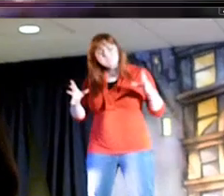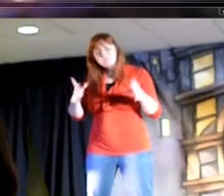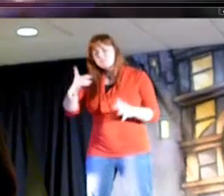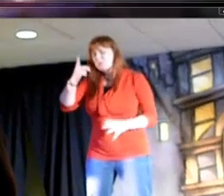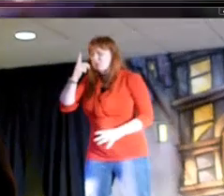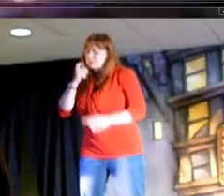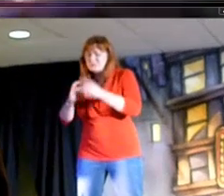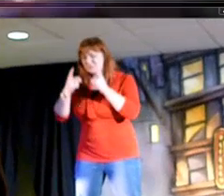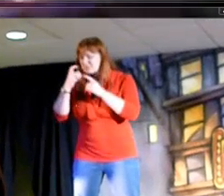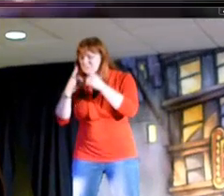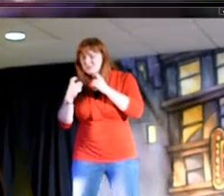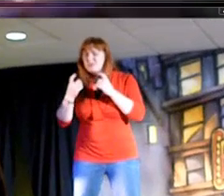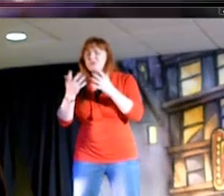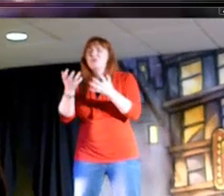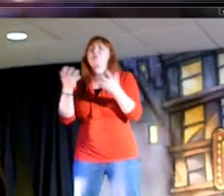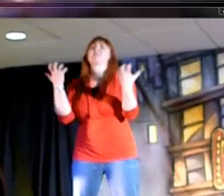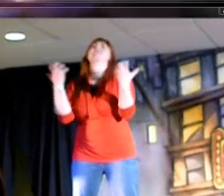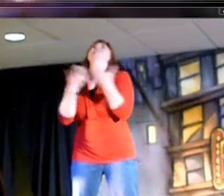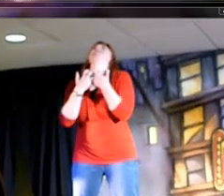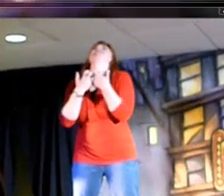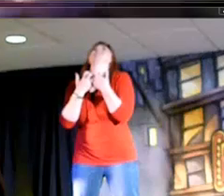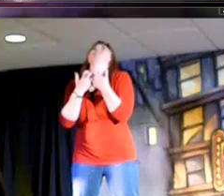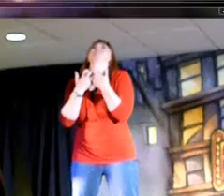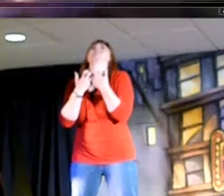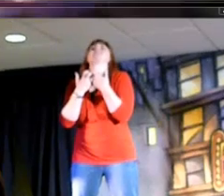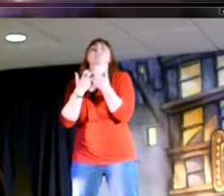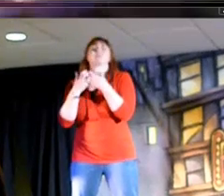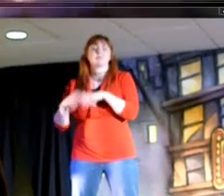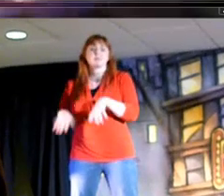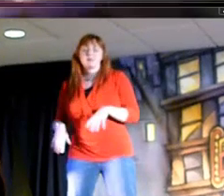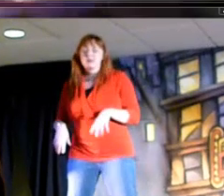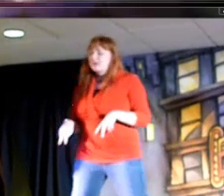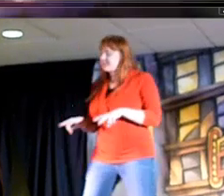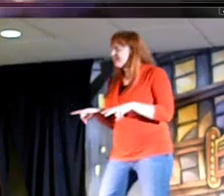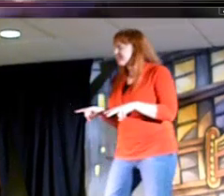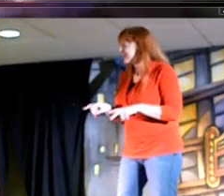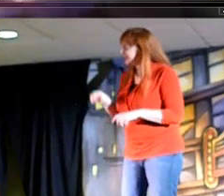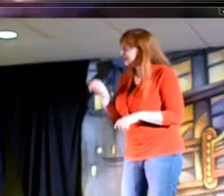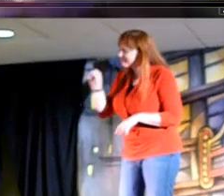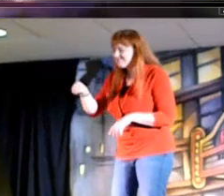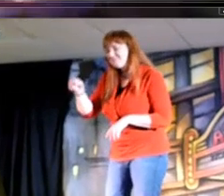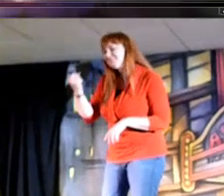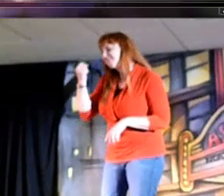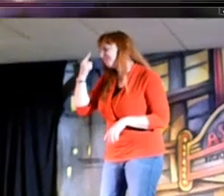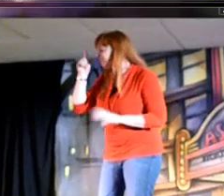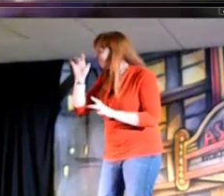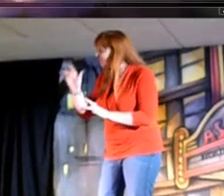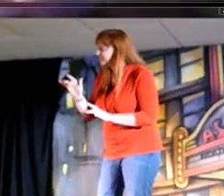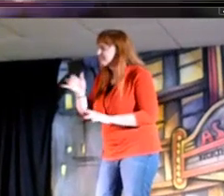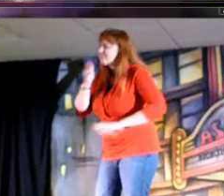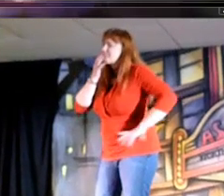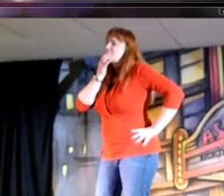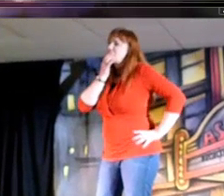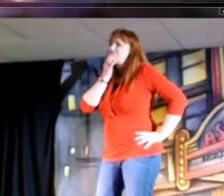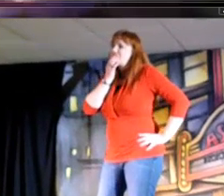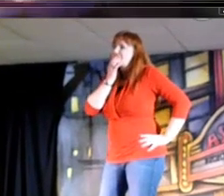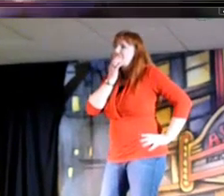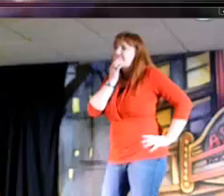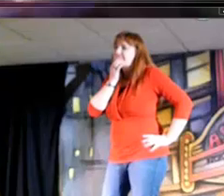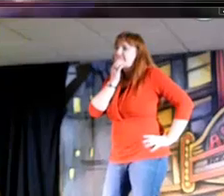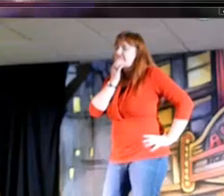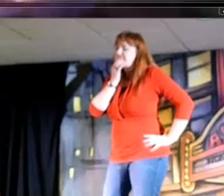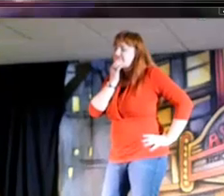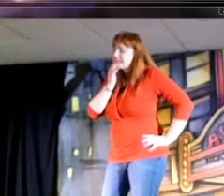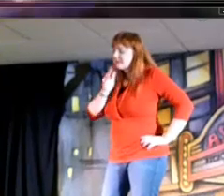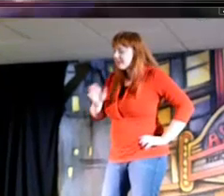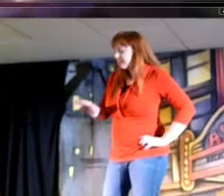go through the whole thing. But you see how I'm doing it is that I'm just watching, and I'm just then going right to my rubric, and I'm